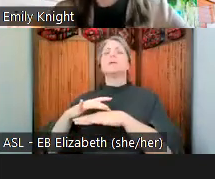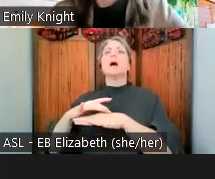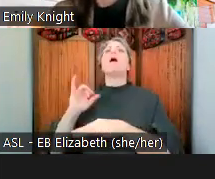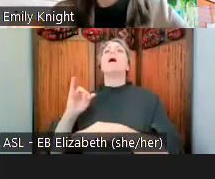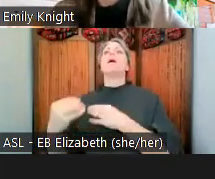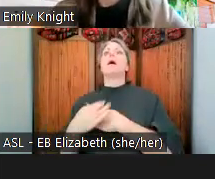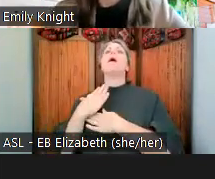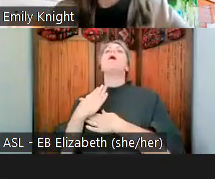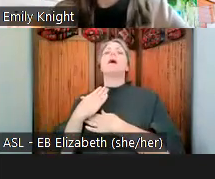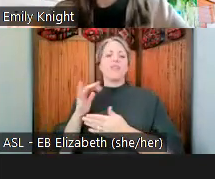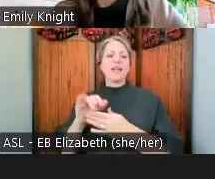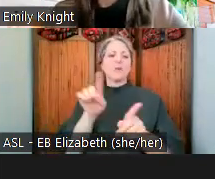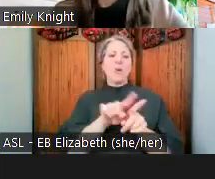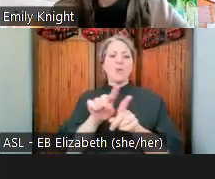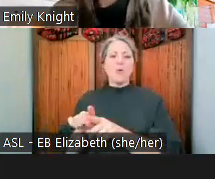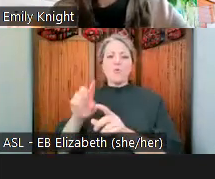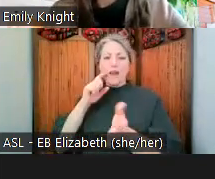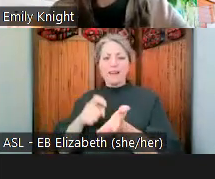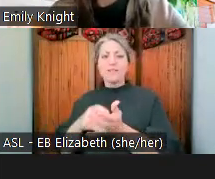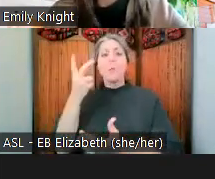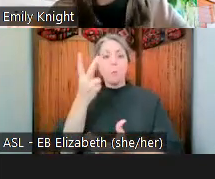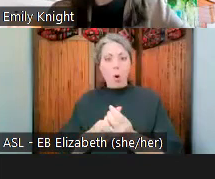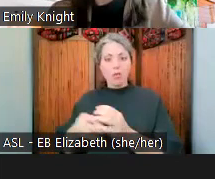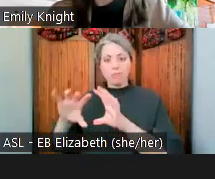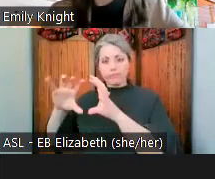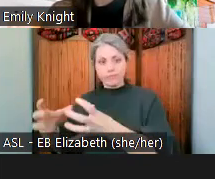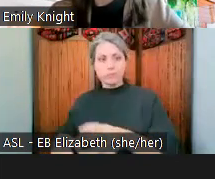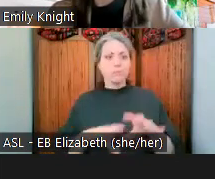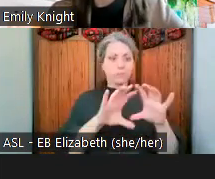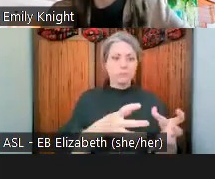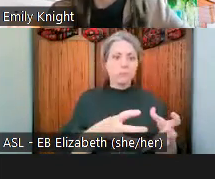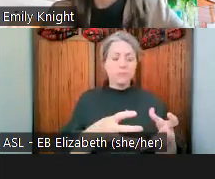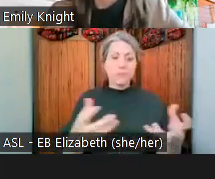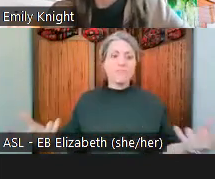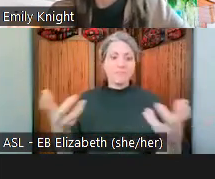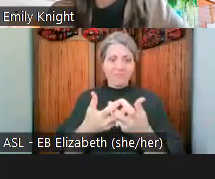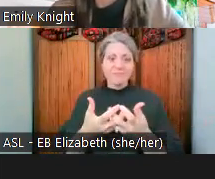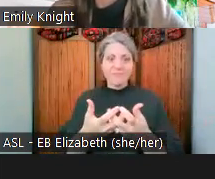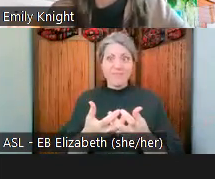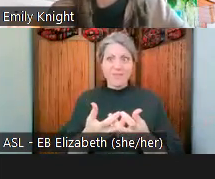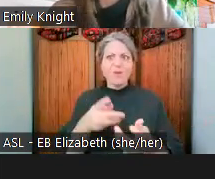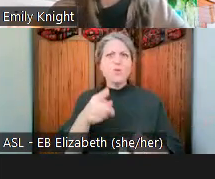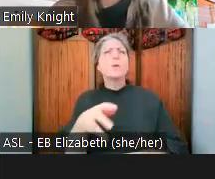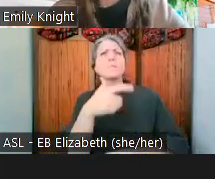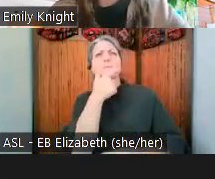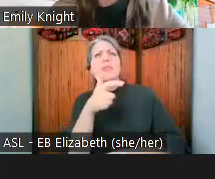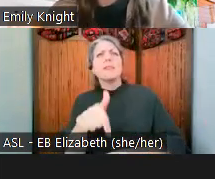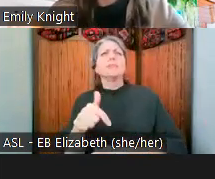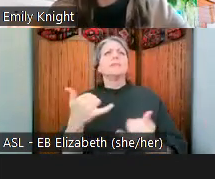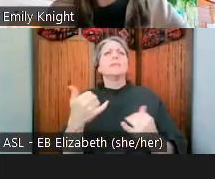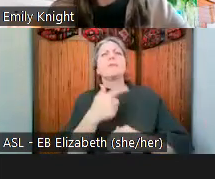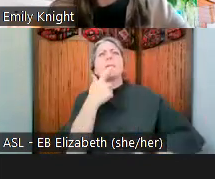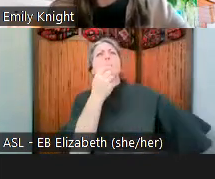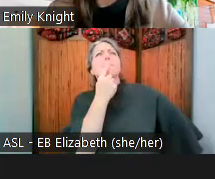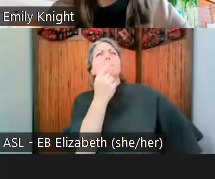now recognized here in the second category. And as you're listening to these talks today, you may be reflecting on how some of